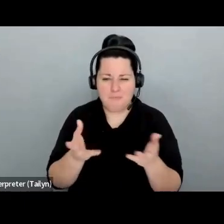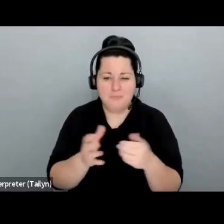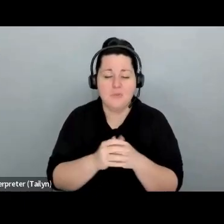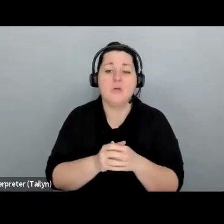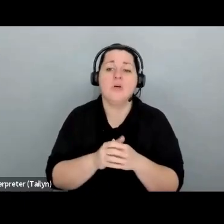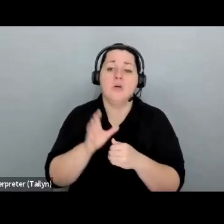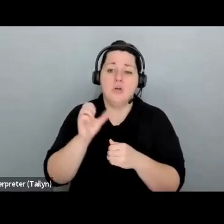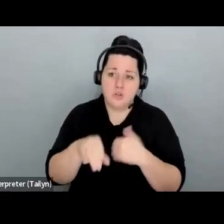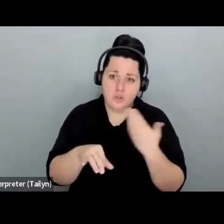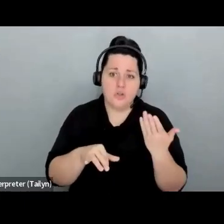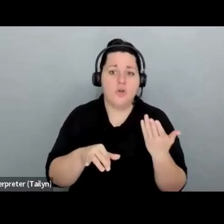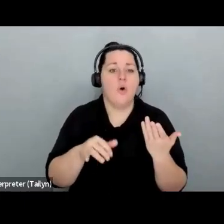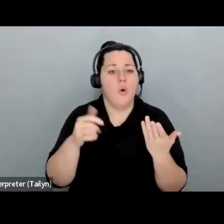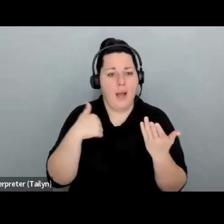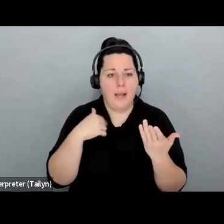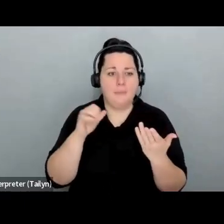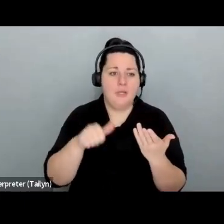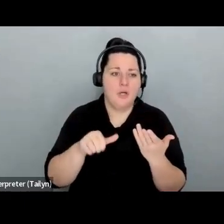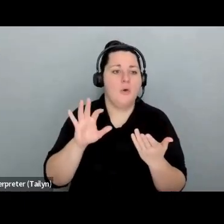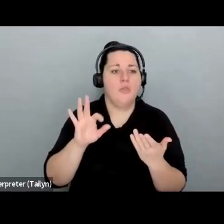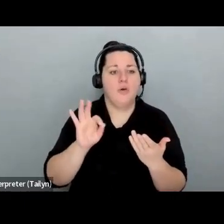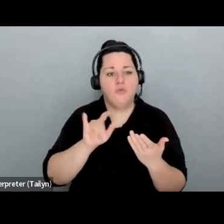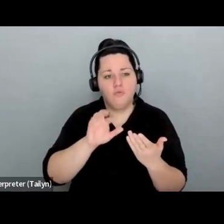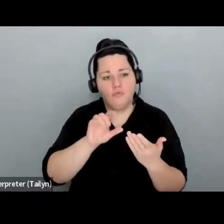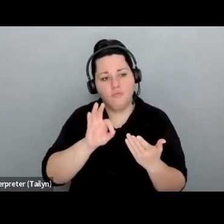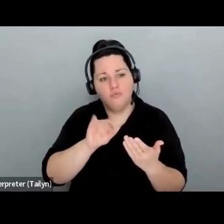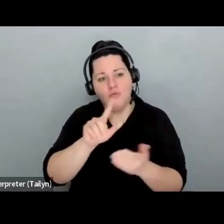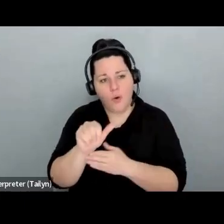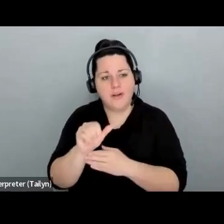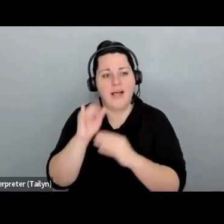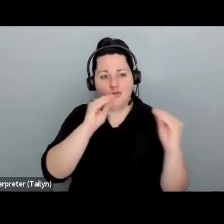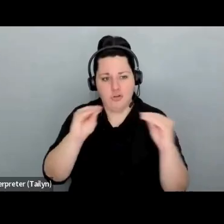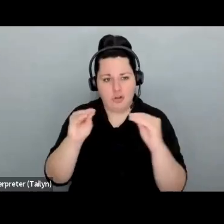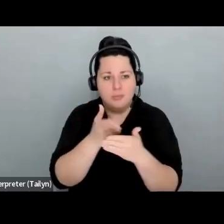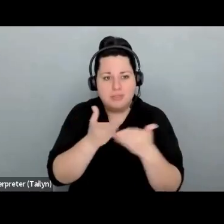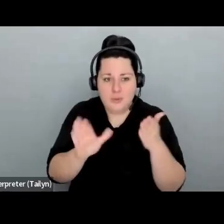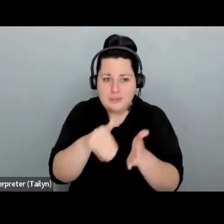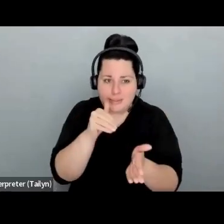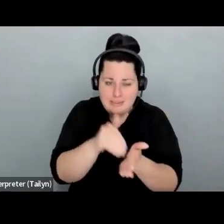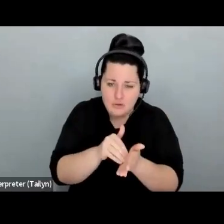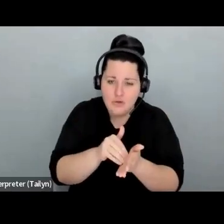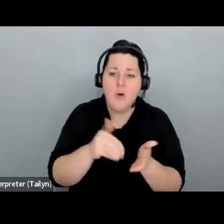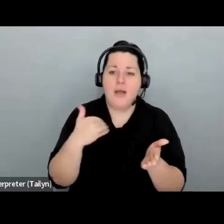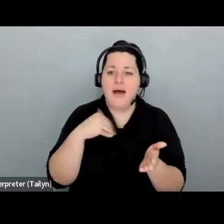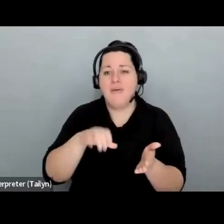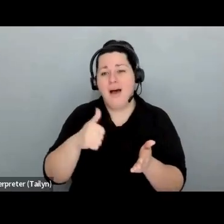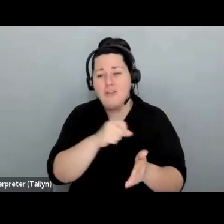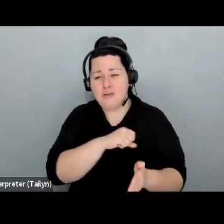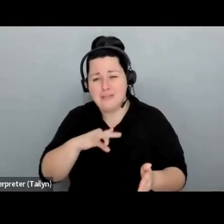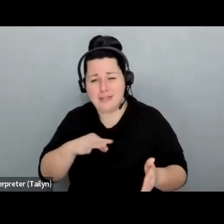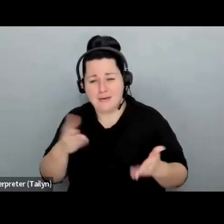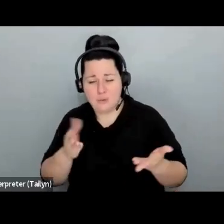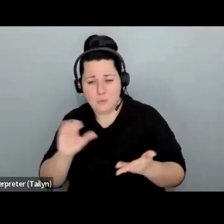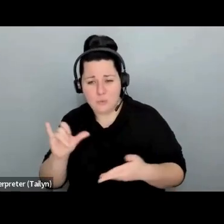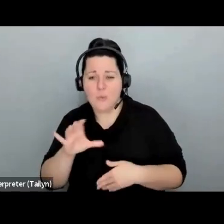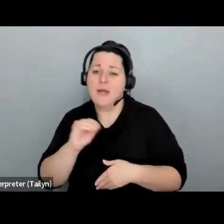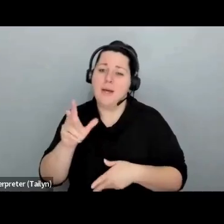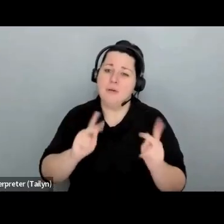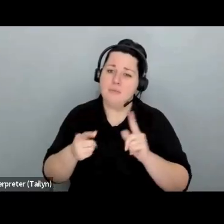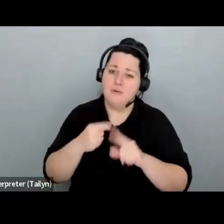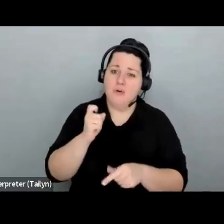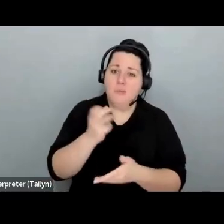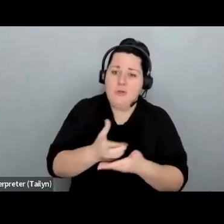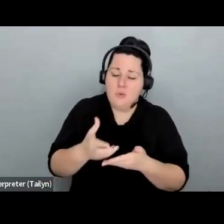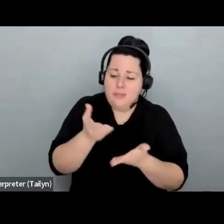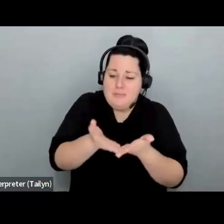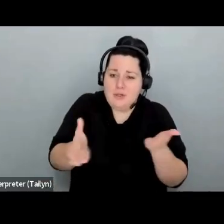the Florida Instructional Material Center for the Visually Impaired, I am Liz Anderson. We have some other FIMC staff as well as folks from the Resource